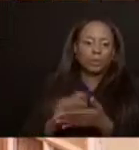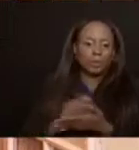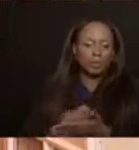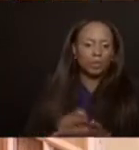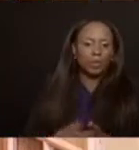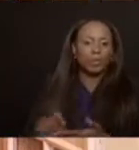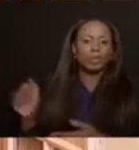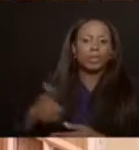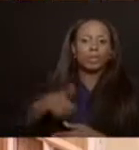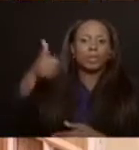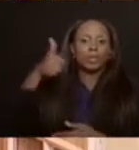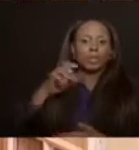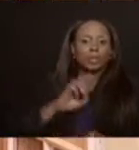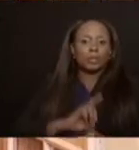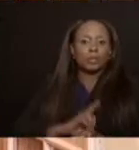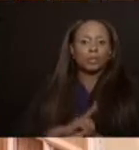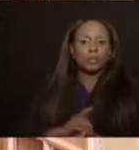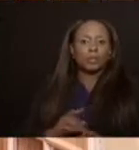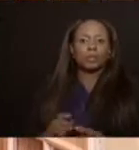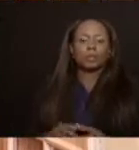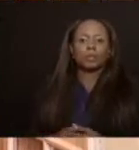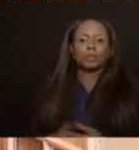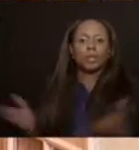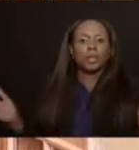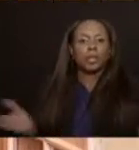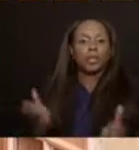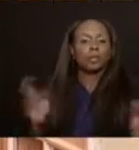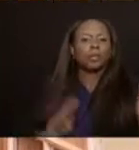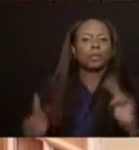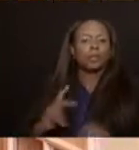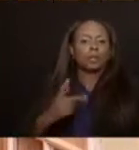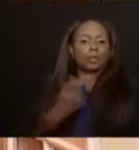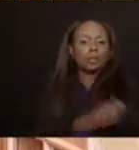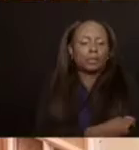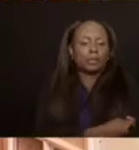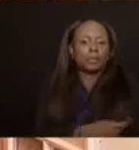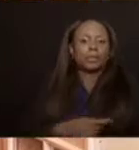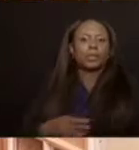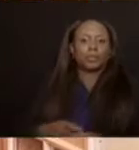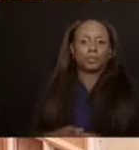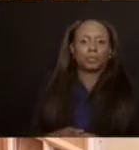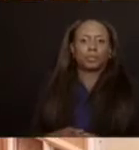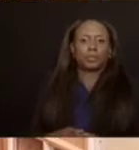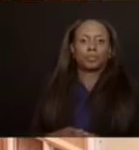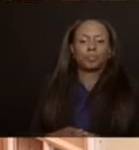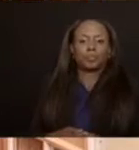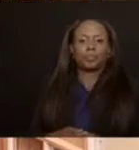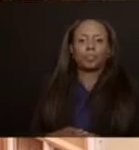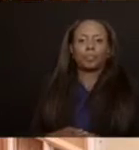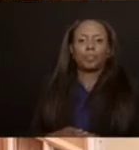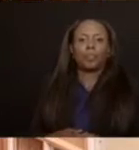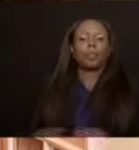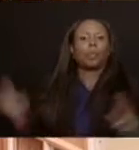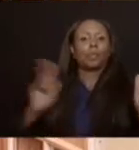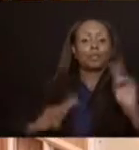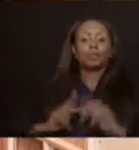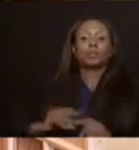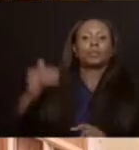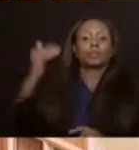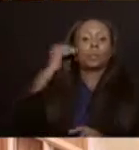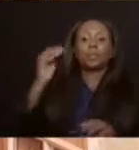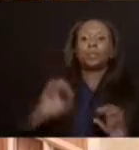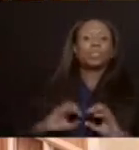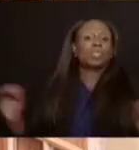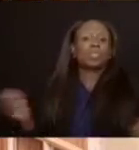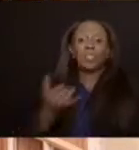country who have come out encouraging persons to vaccinate, because they, like all of us who have been vaccinated, know that there's nothing